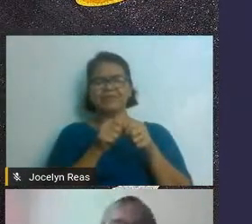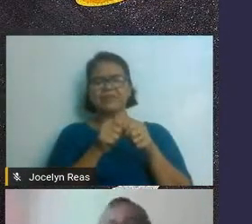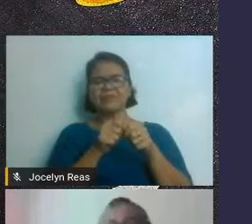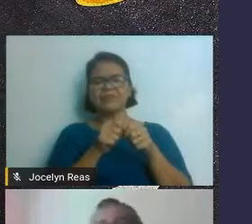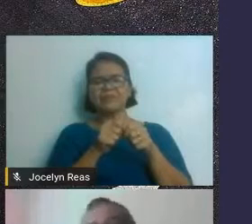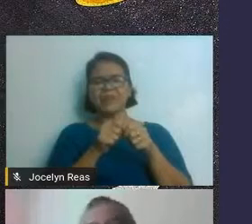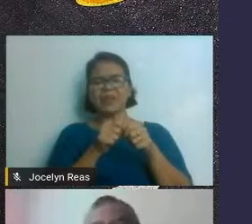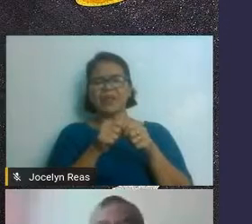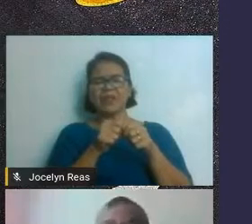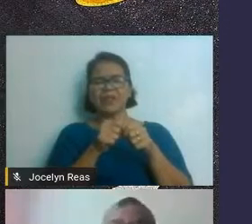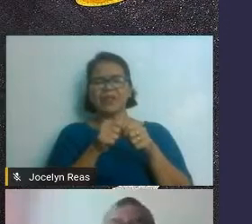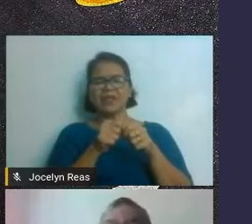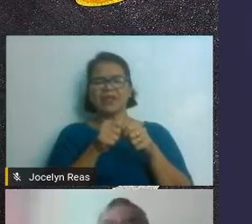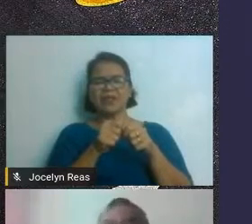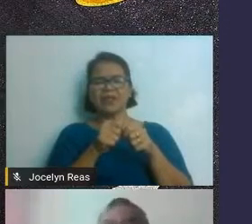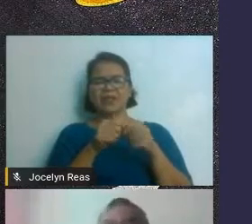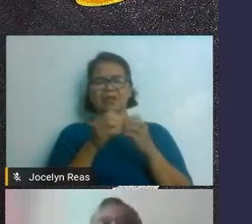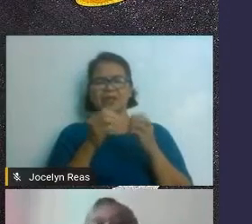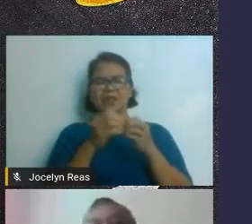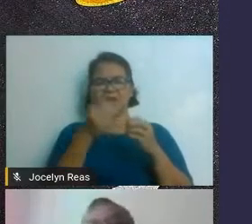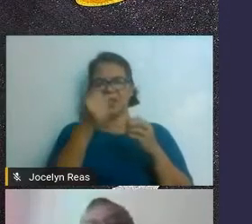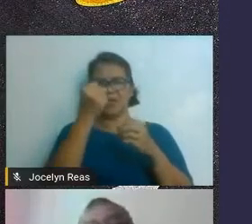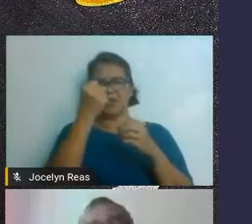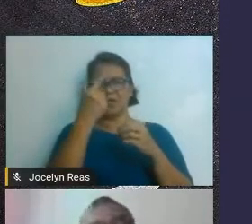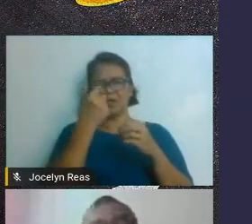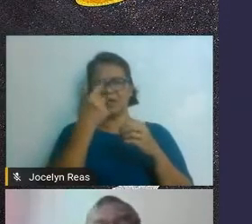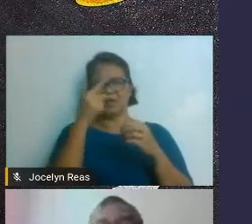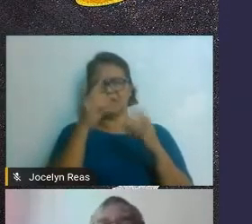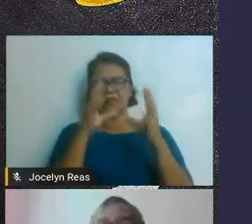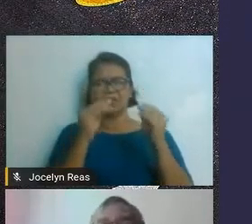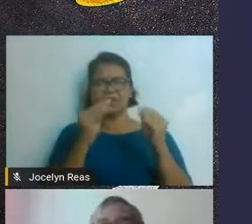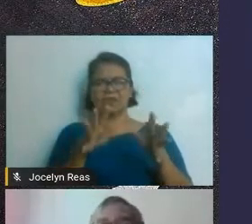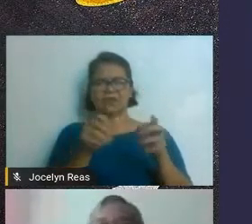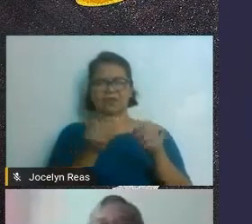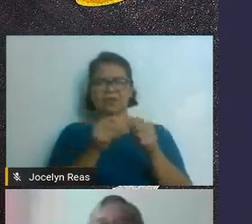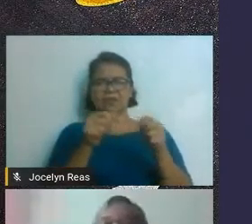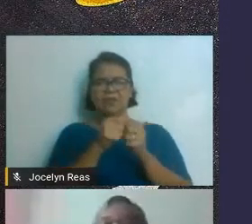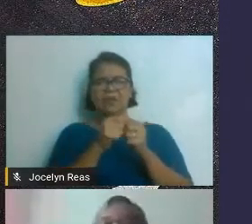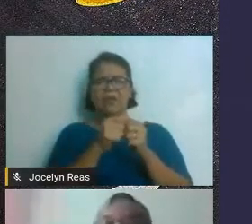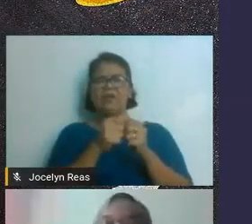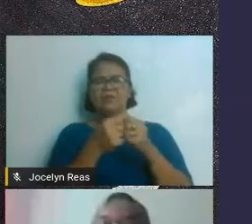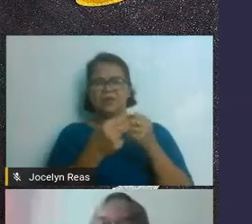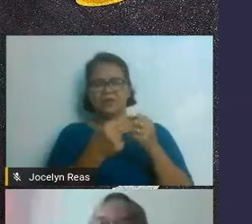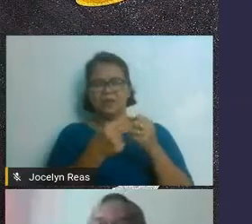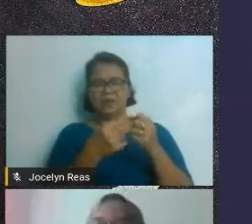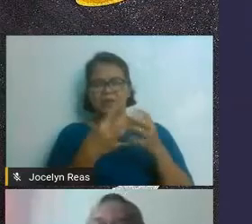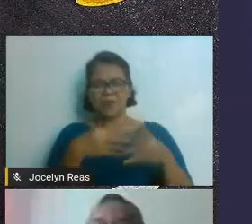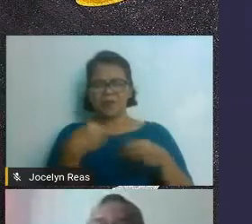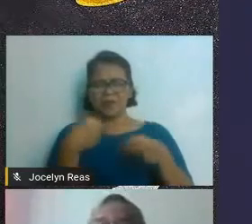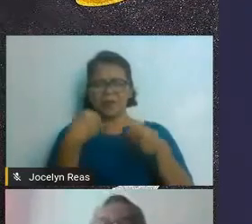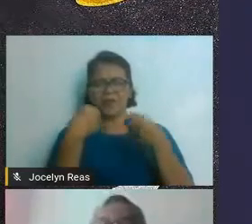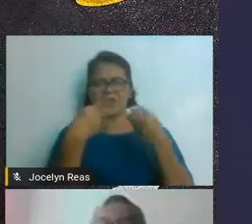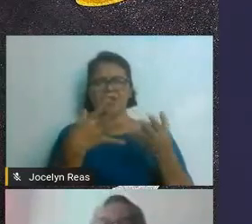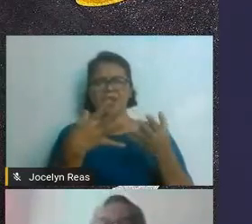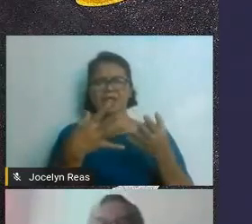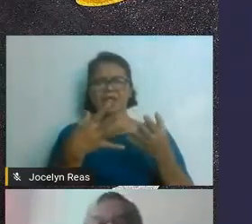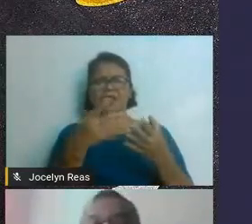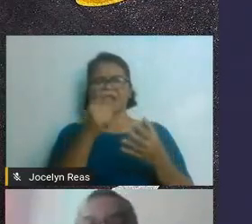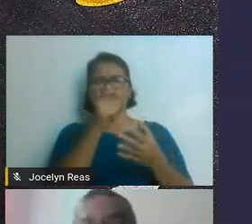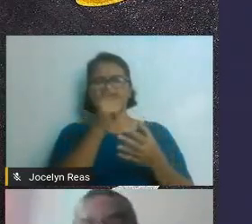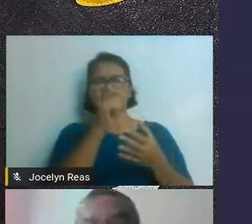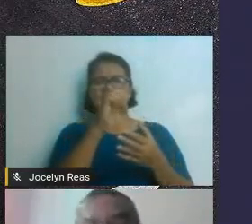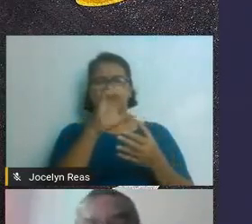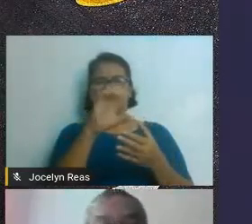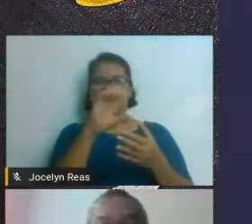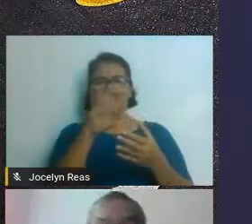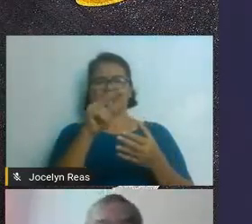lang pag na-receive nyo yung PowerPoint. Providing technical assistance so that if innovative teaching learning activities may be